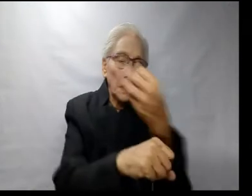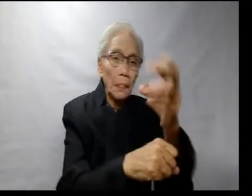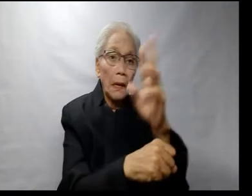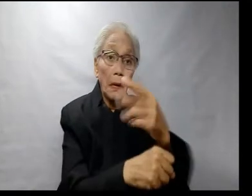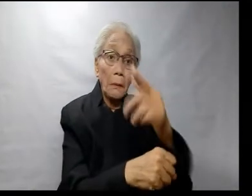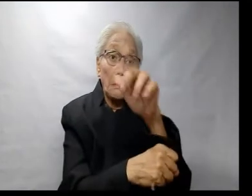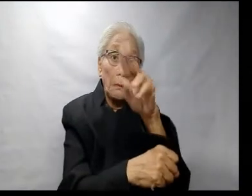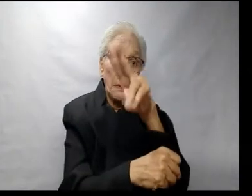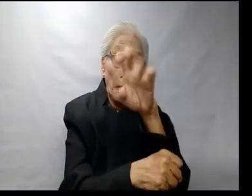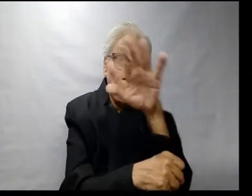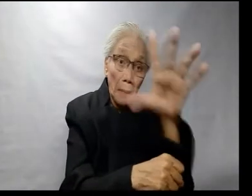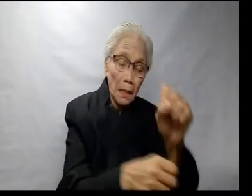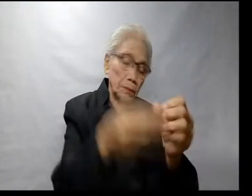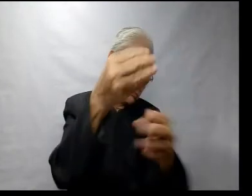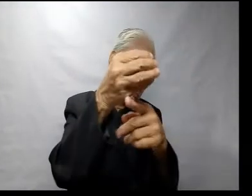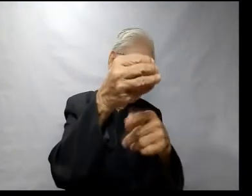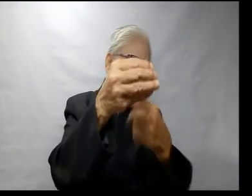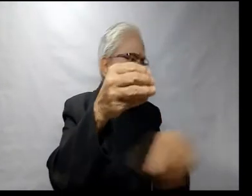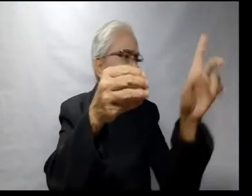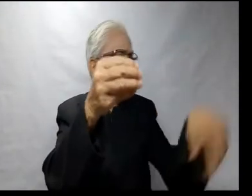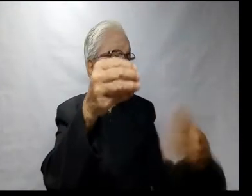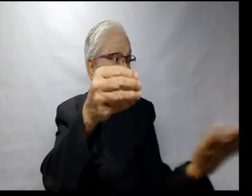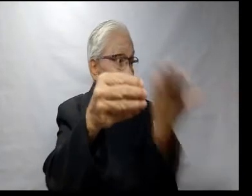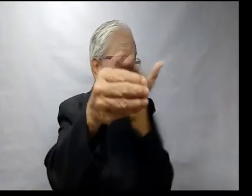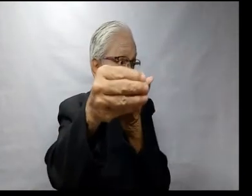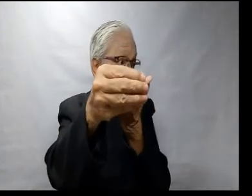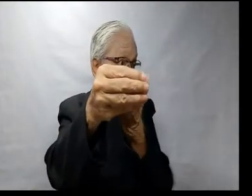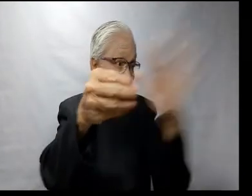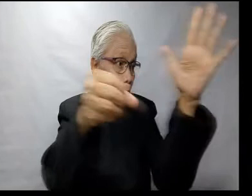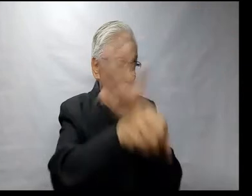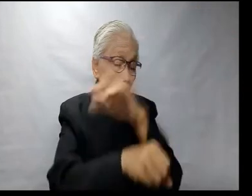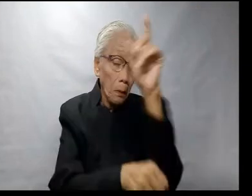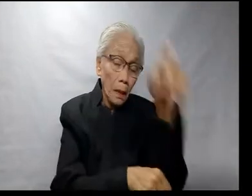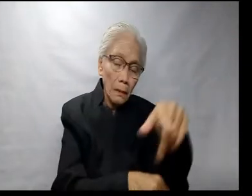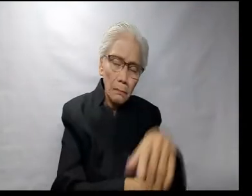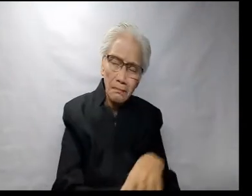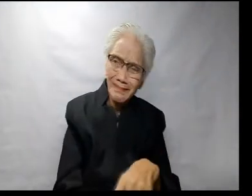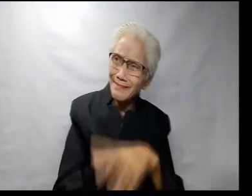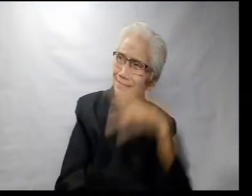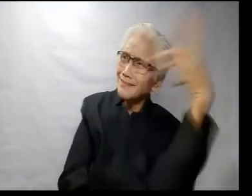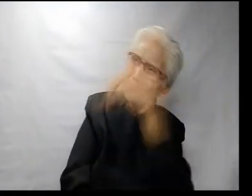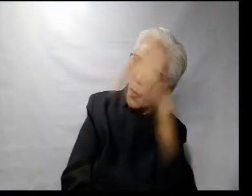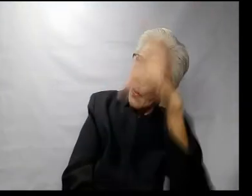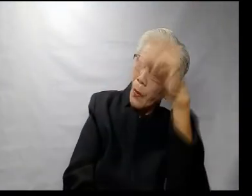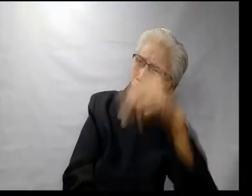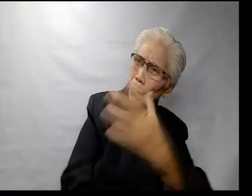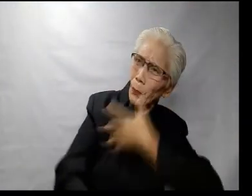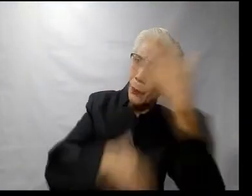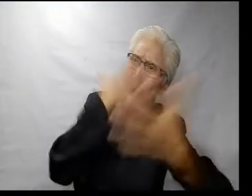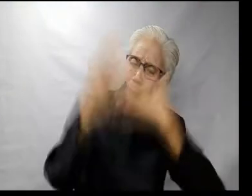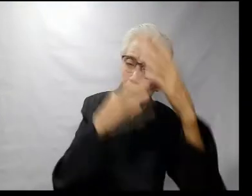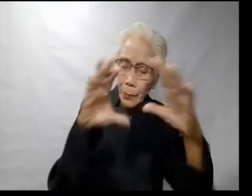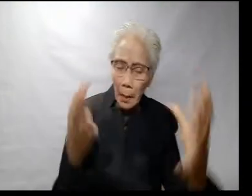gravel. Once more, he asked the question, "Is this jar full?" "No," the class